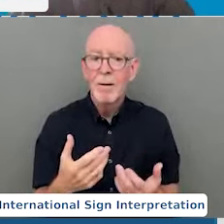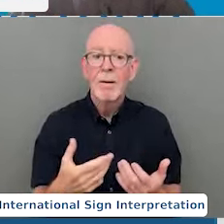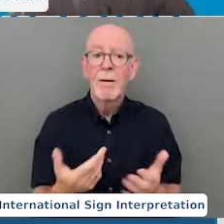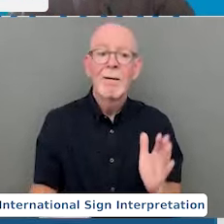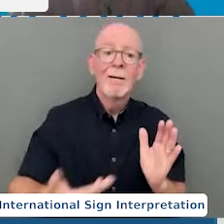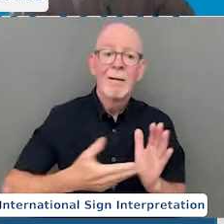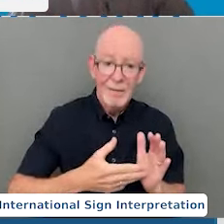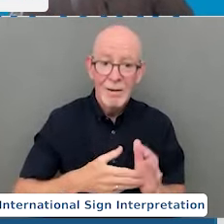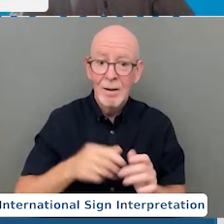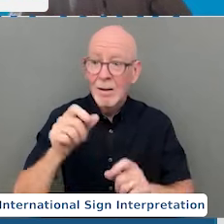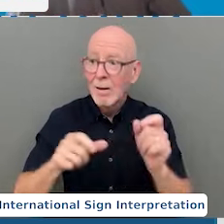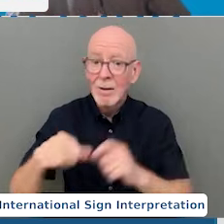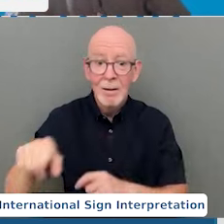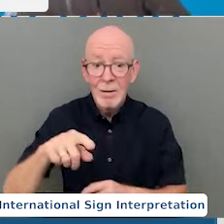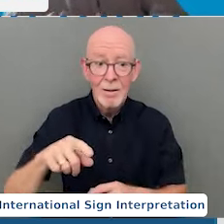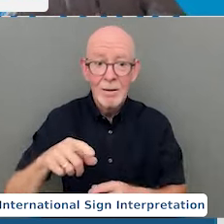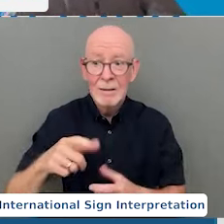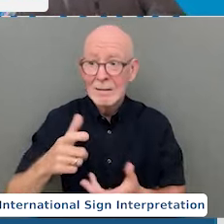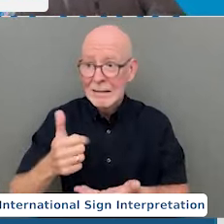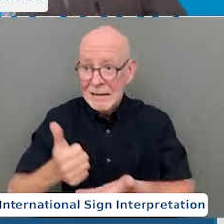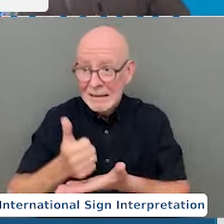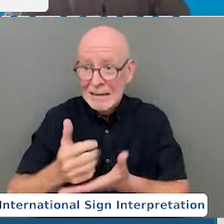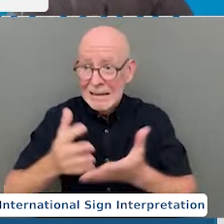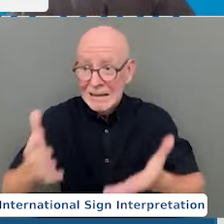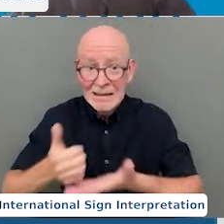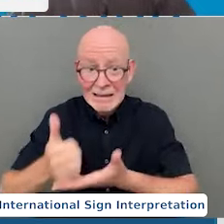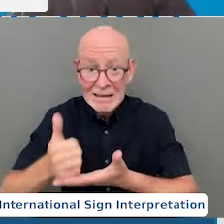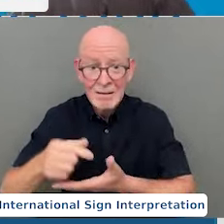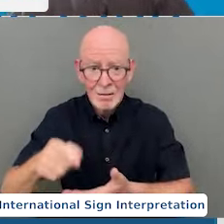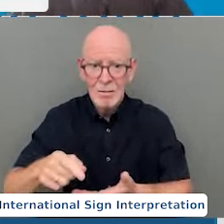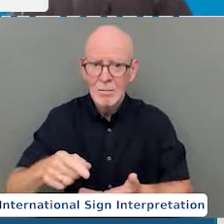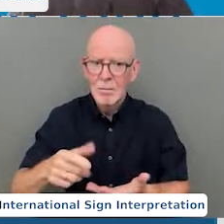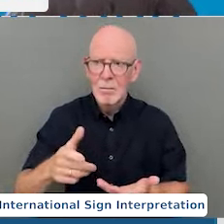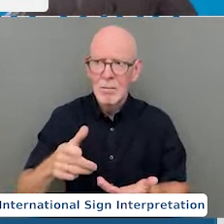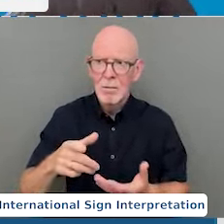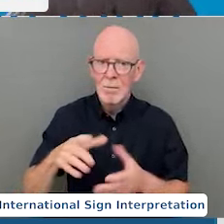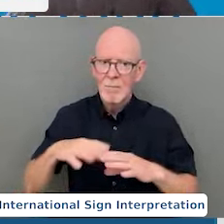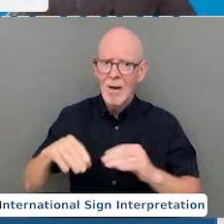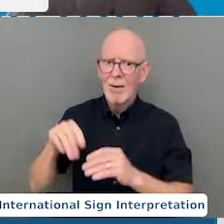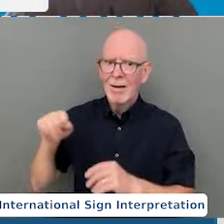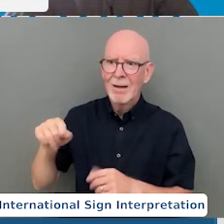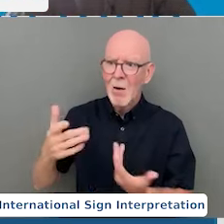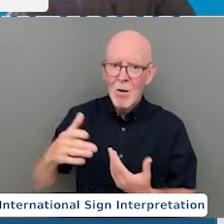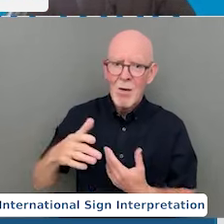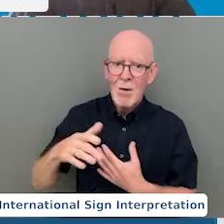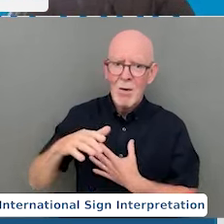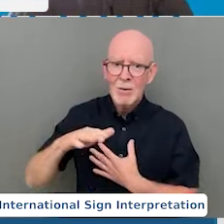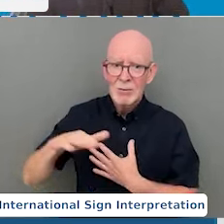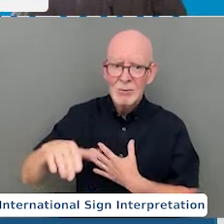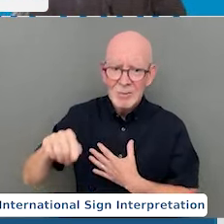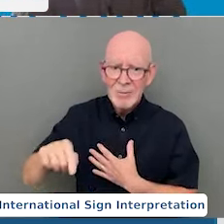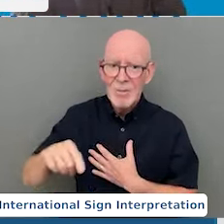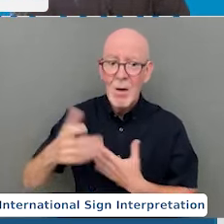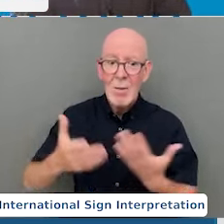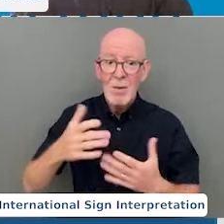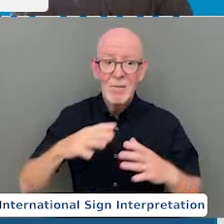the labor market. And that leads to lower income of persons with disabilities. Additionally, for people